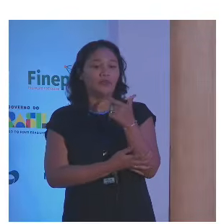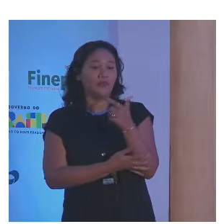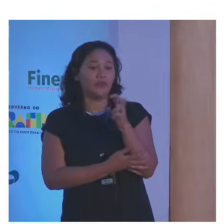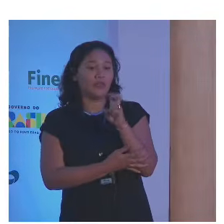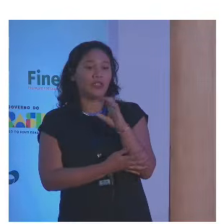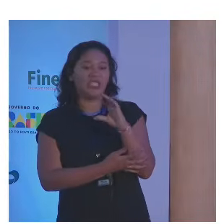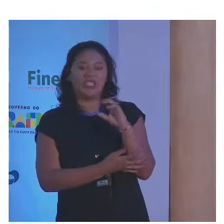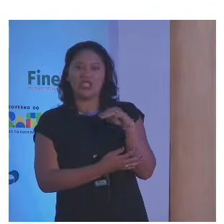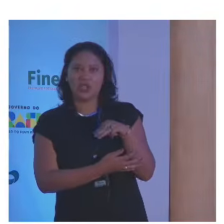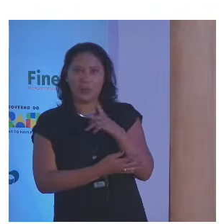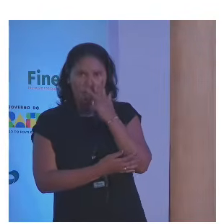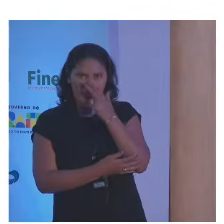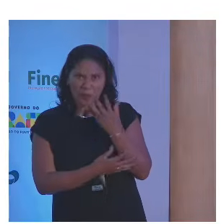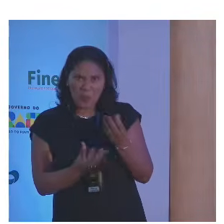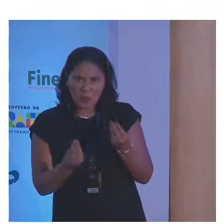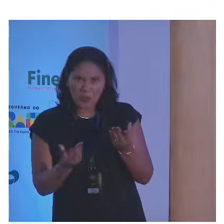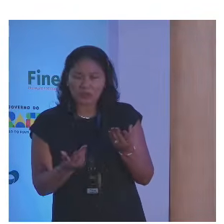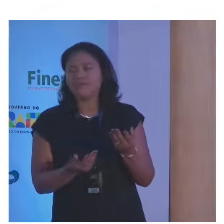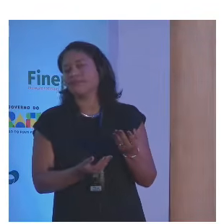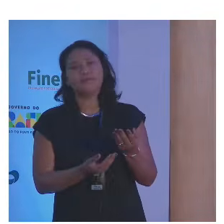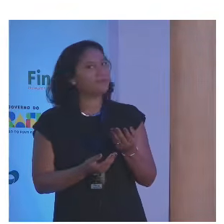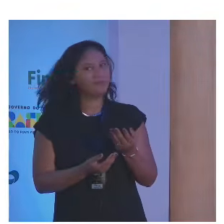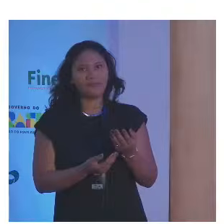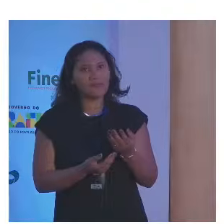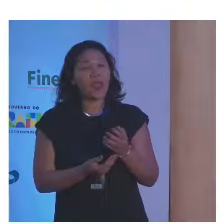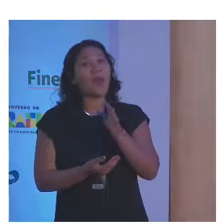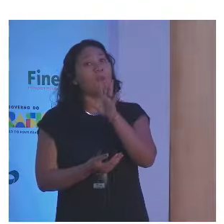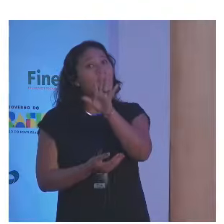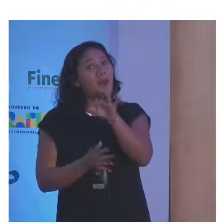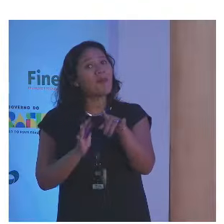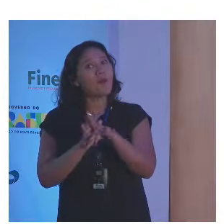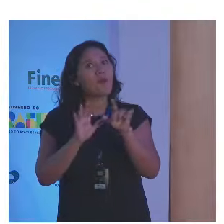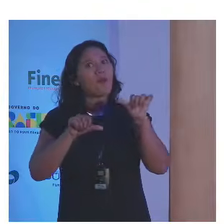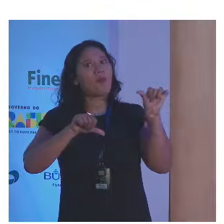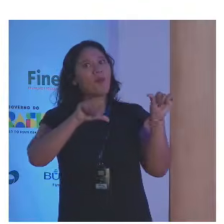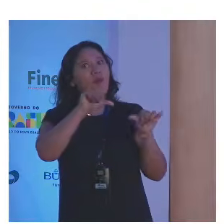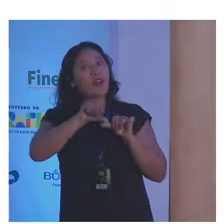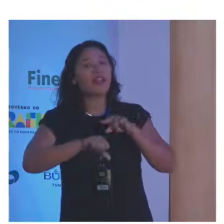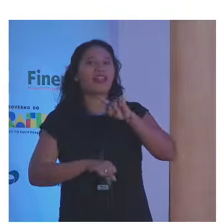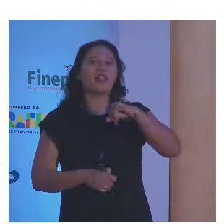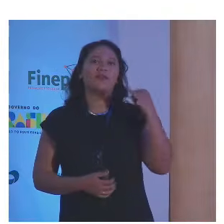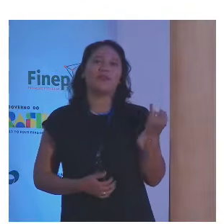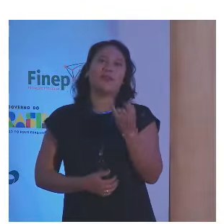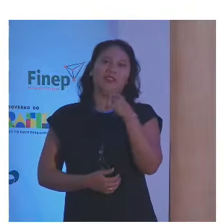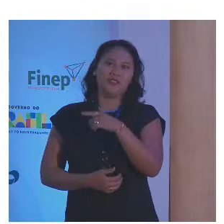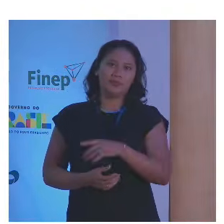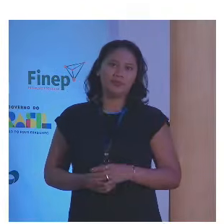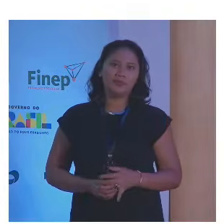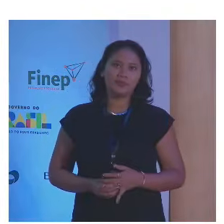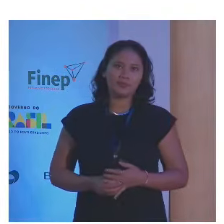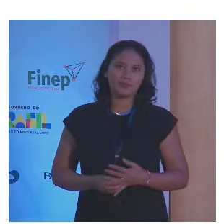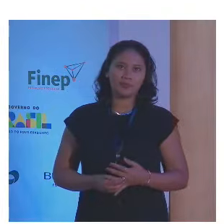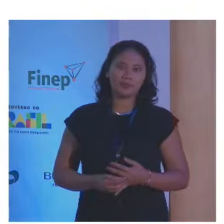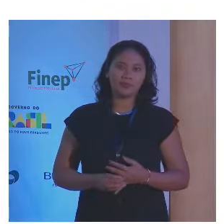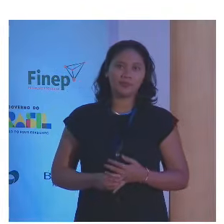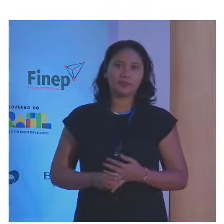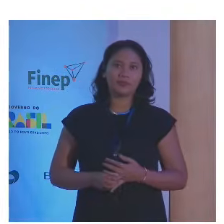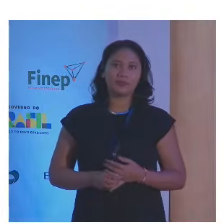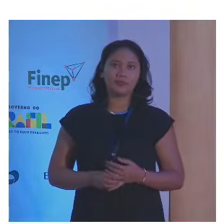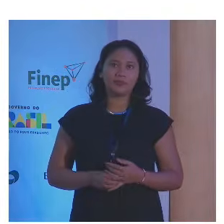very much, but the rate of change is what is the important thing. The